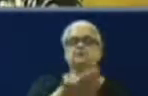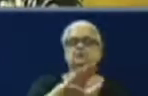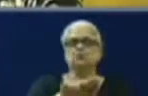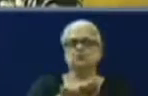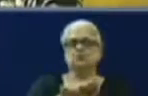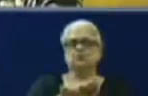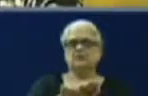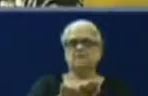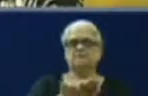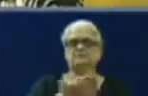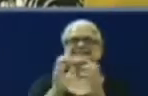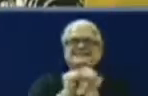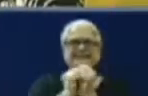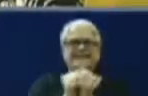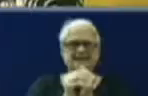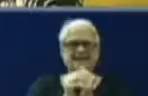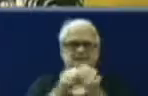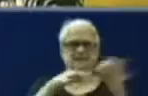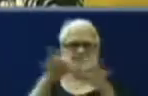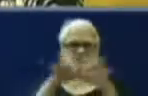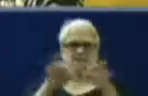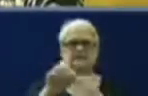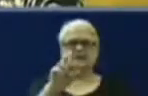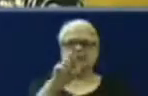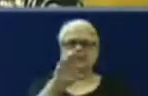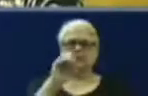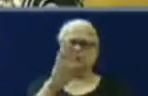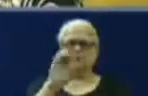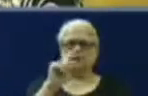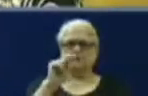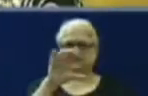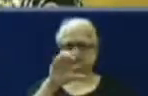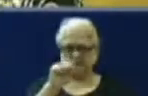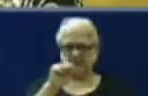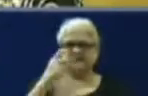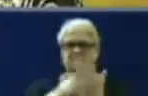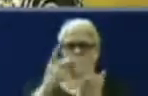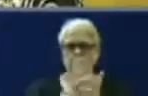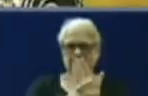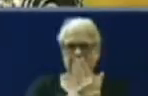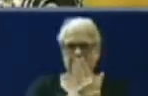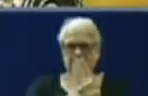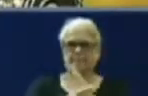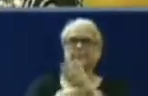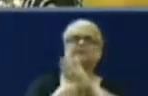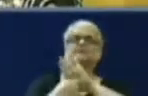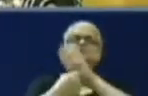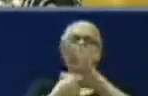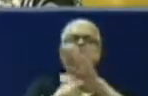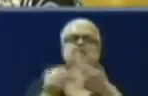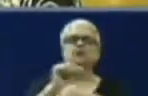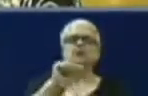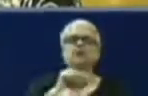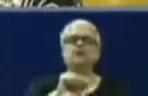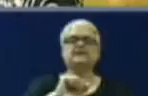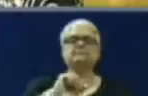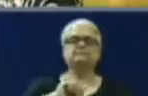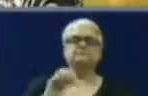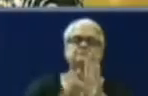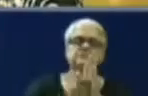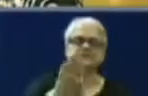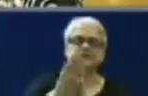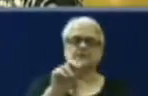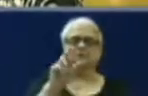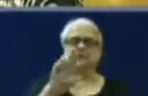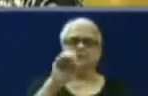brief overview of the robotics program and provide a demonstration of their work with robotics. Westport